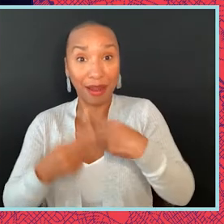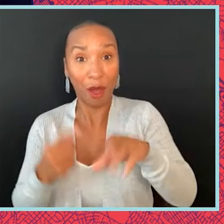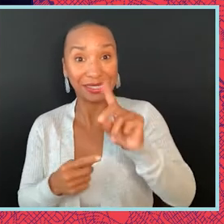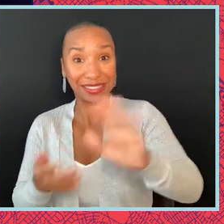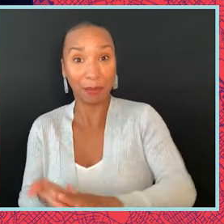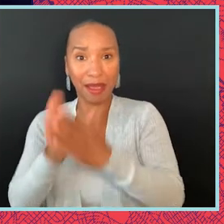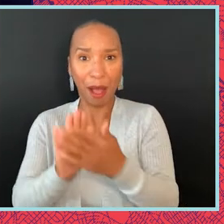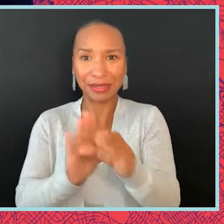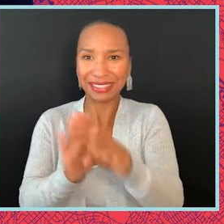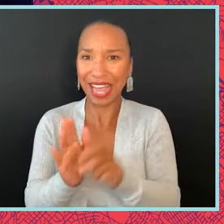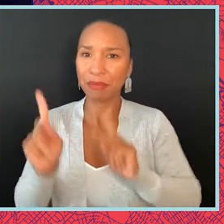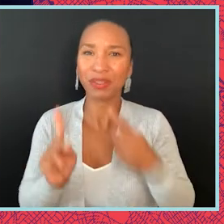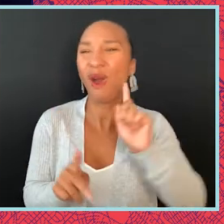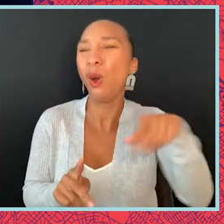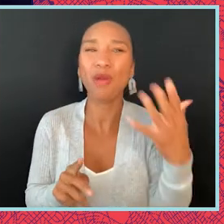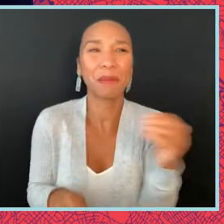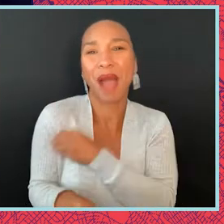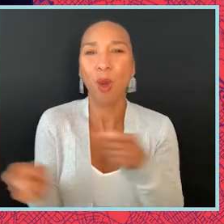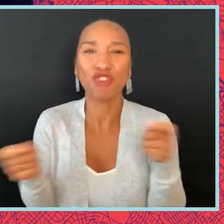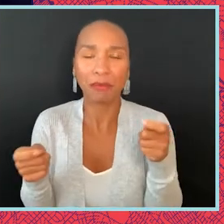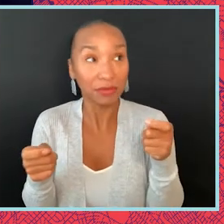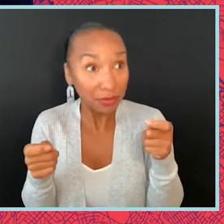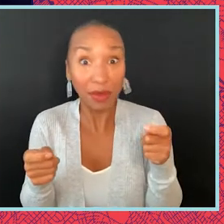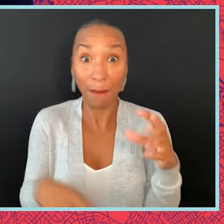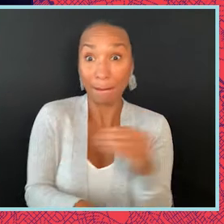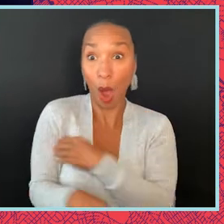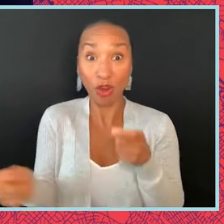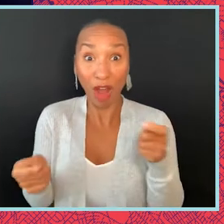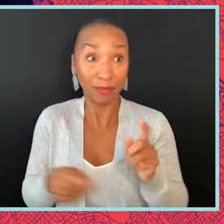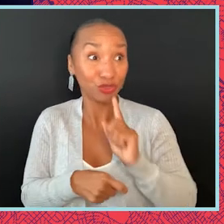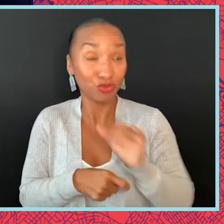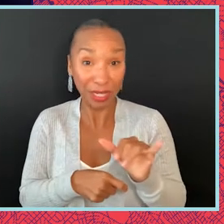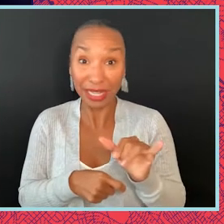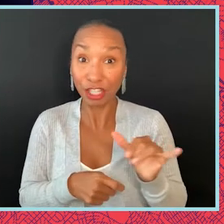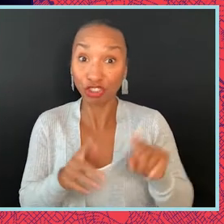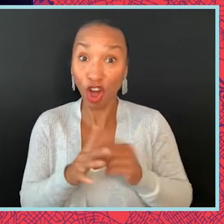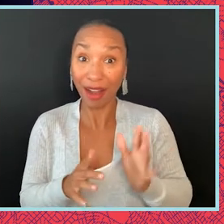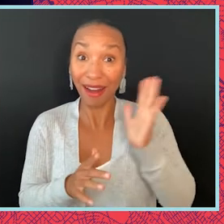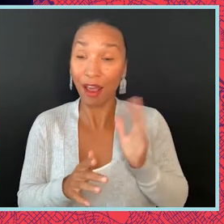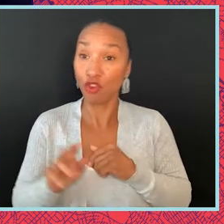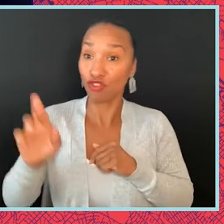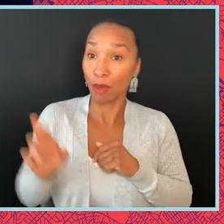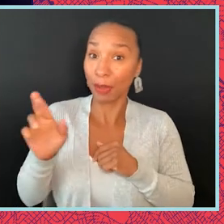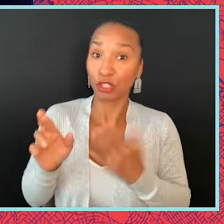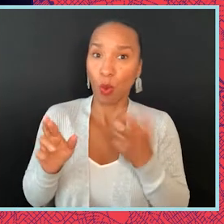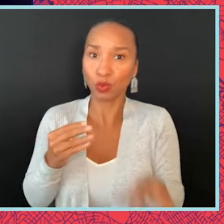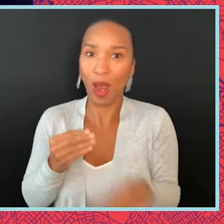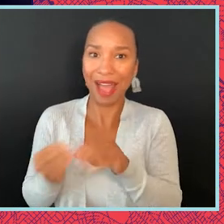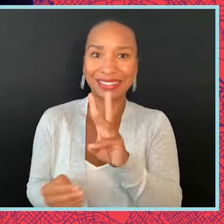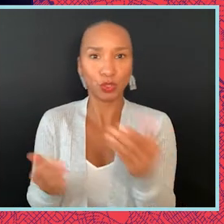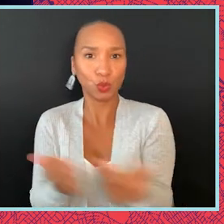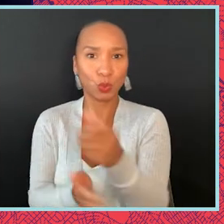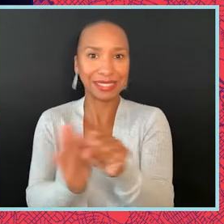grab. Well, history has shown us that the real power grab is when Republicans decided to add six new states